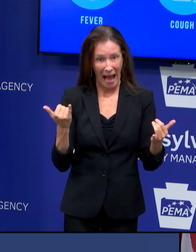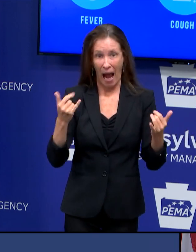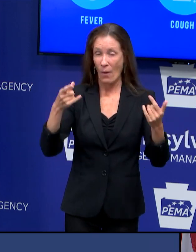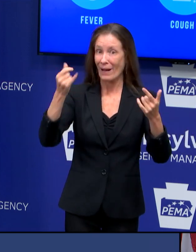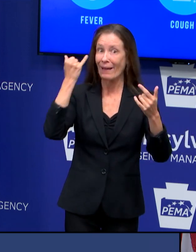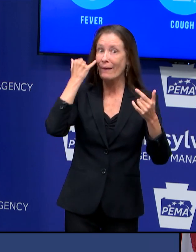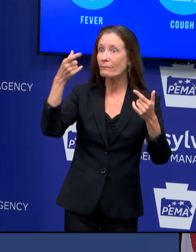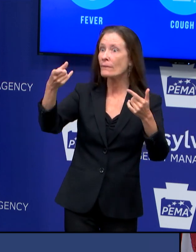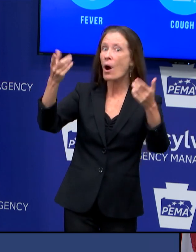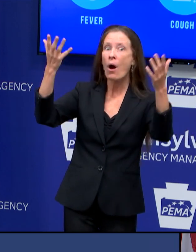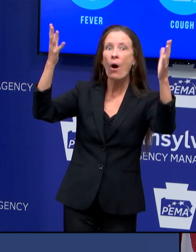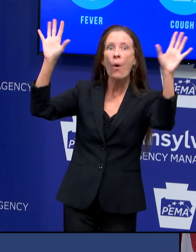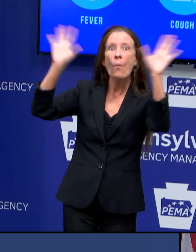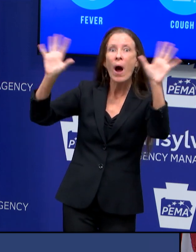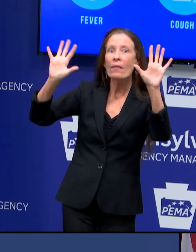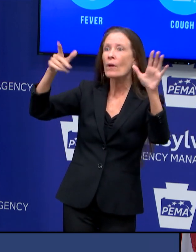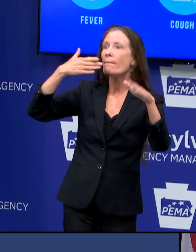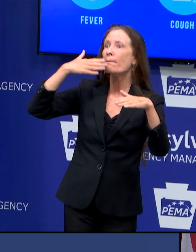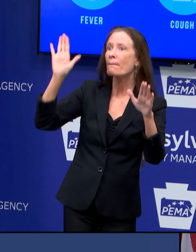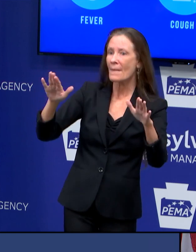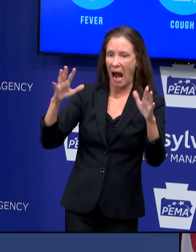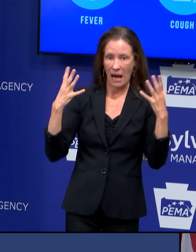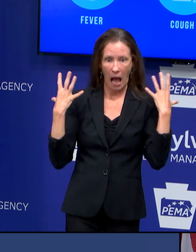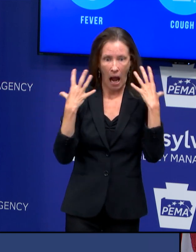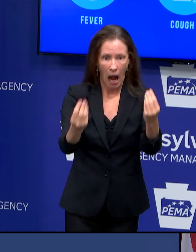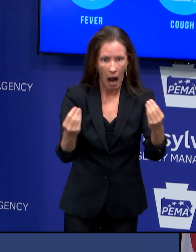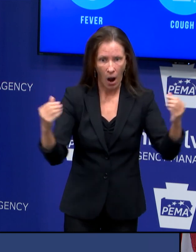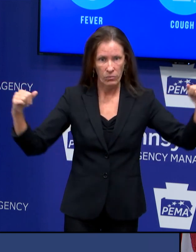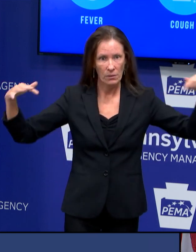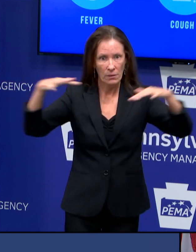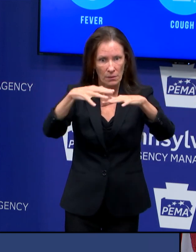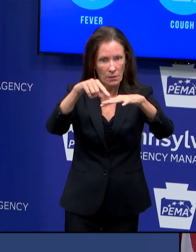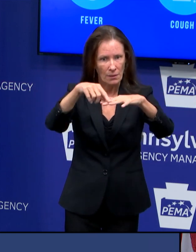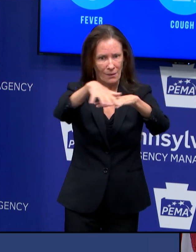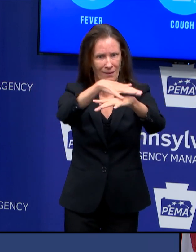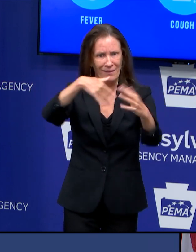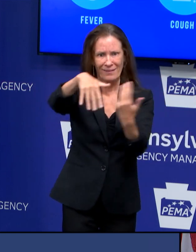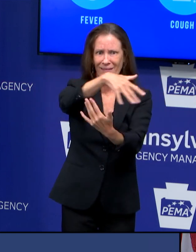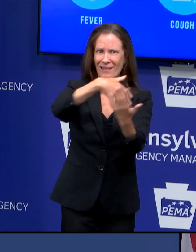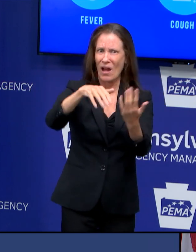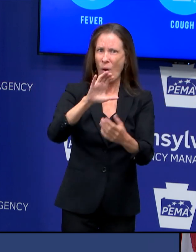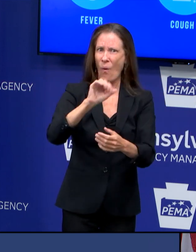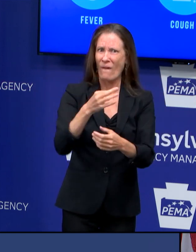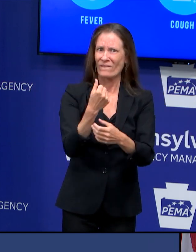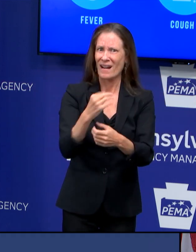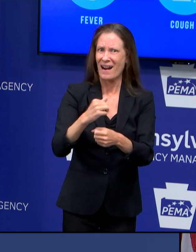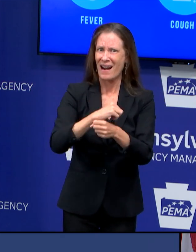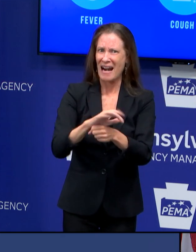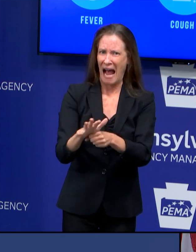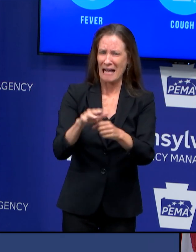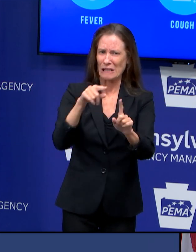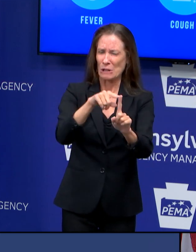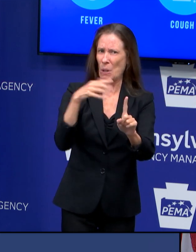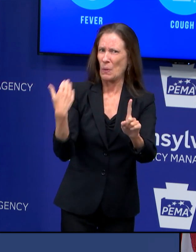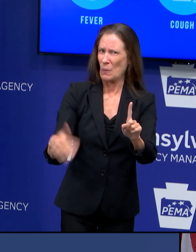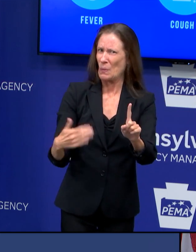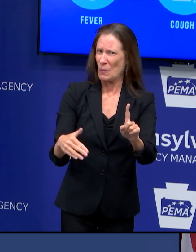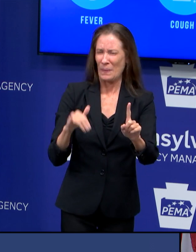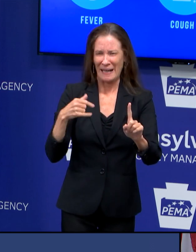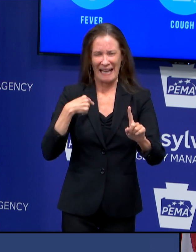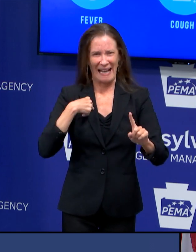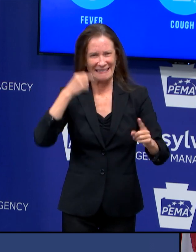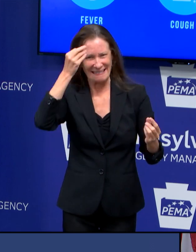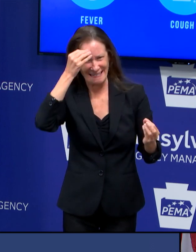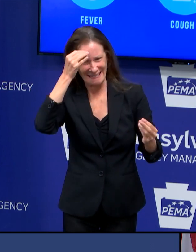well by knowing where to shelter if you do not typically shelter at home, following guidance on when as well as where to